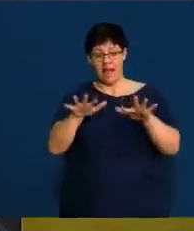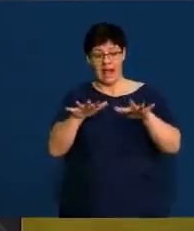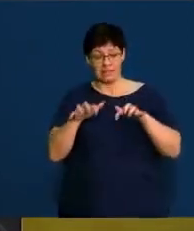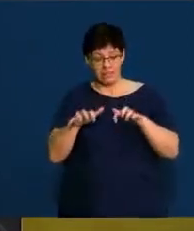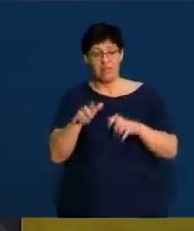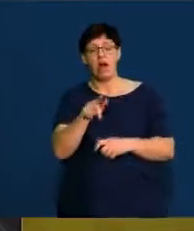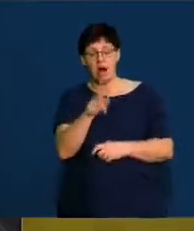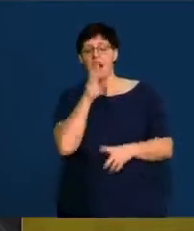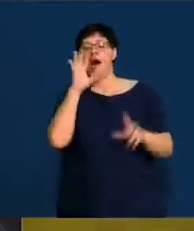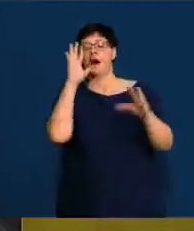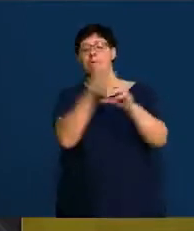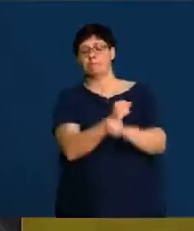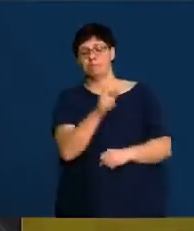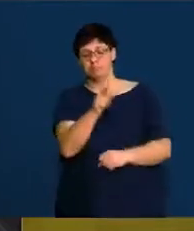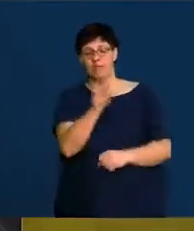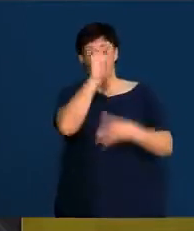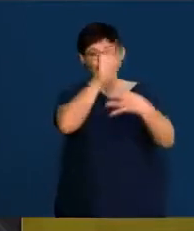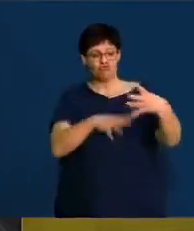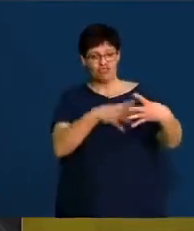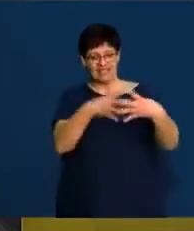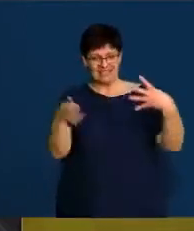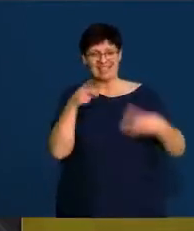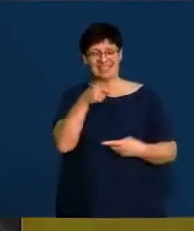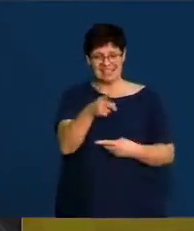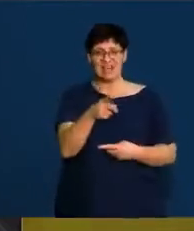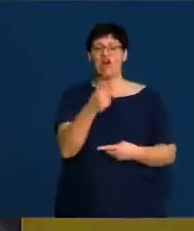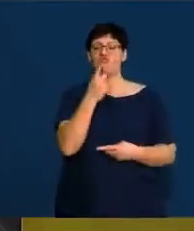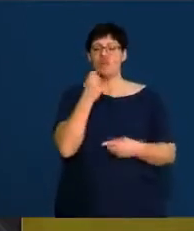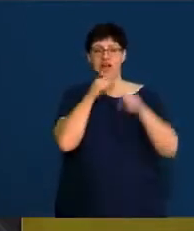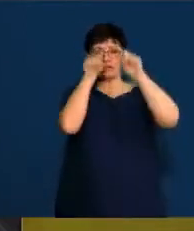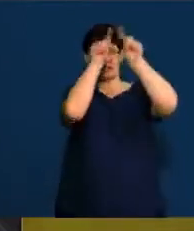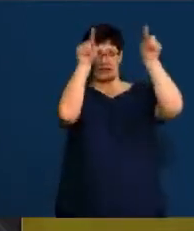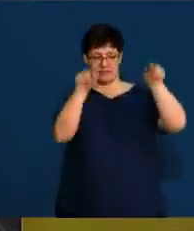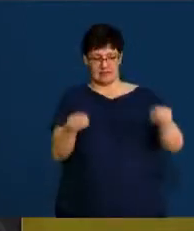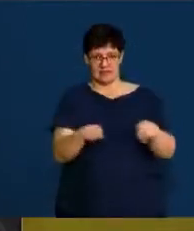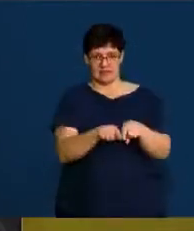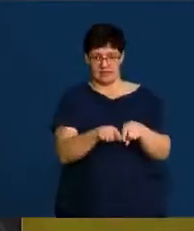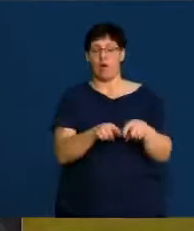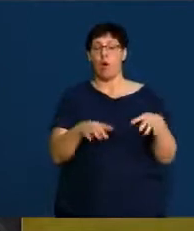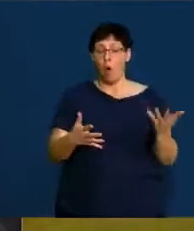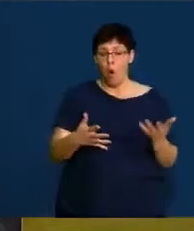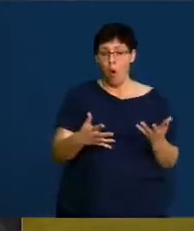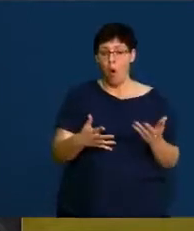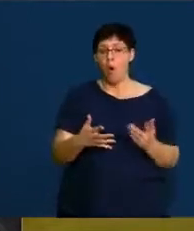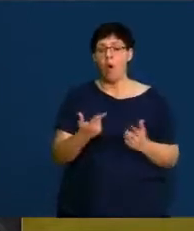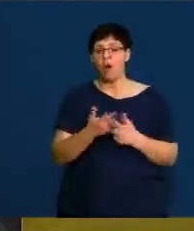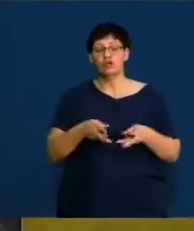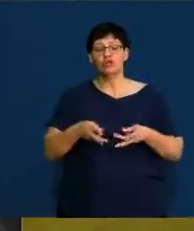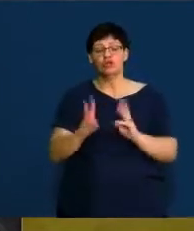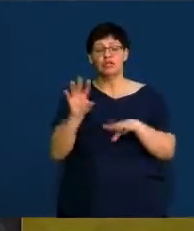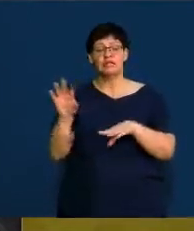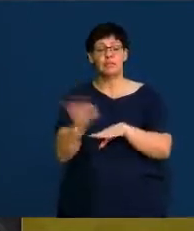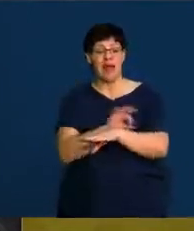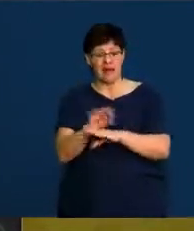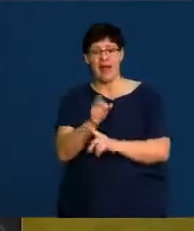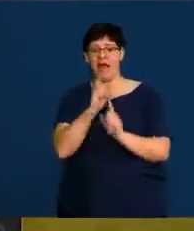you would have realized that the gridiron, the rectangular block pattern, or the gridiron street plan is the